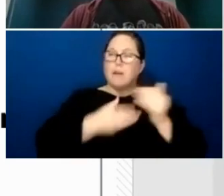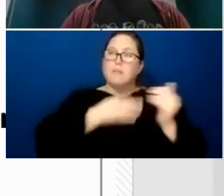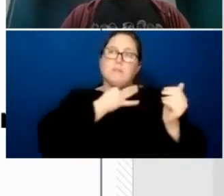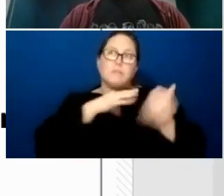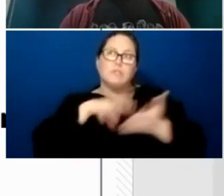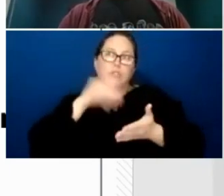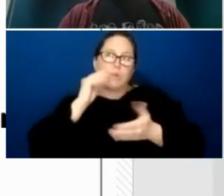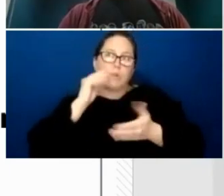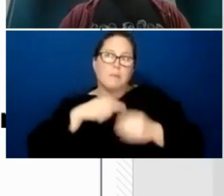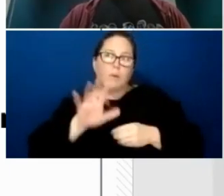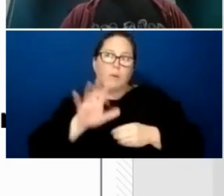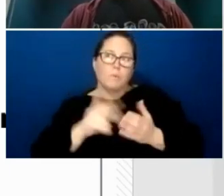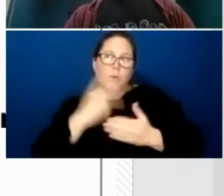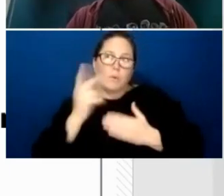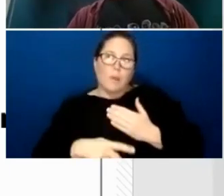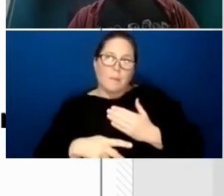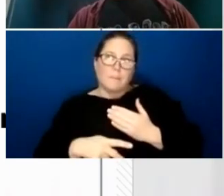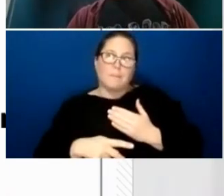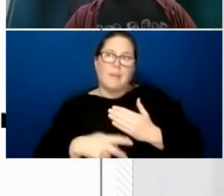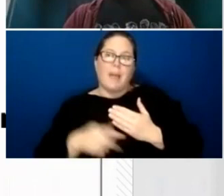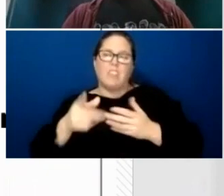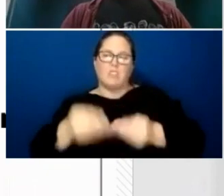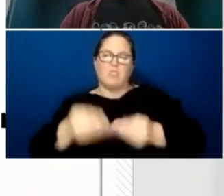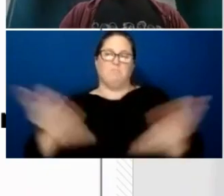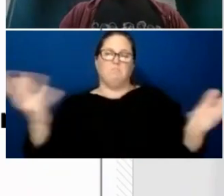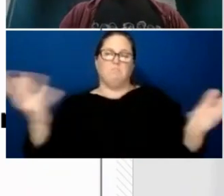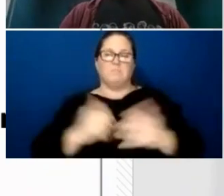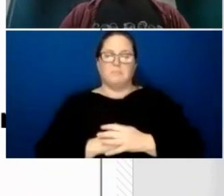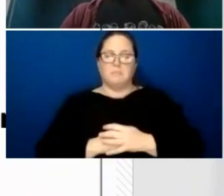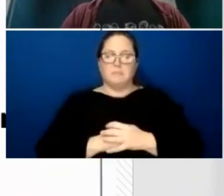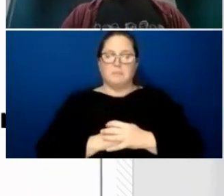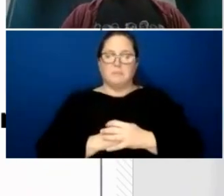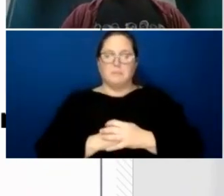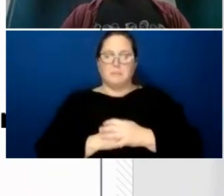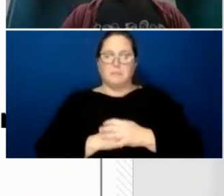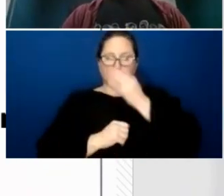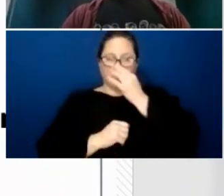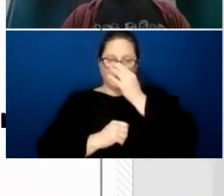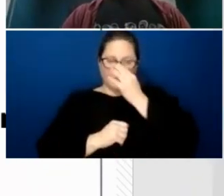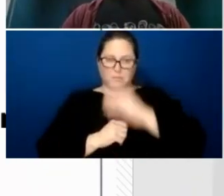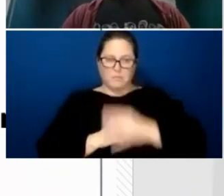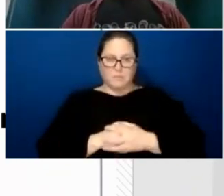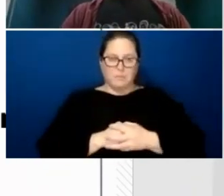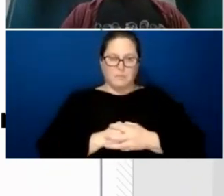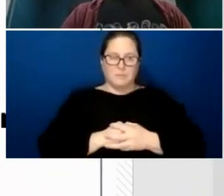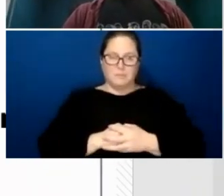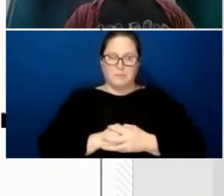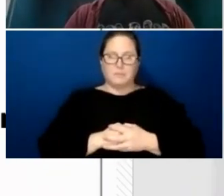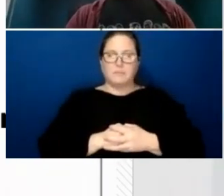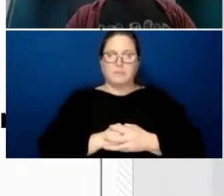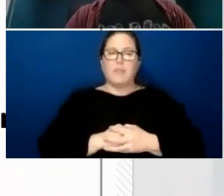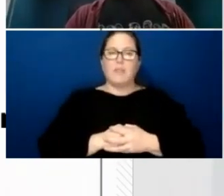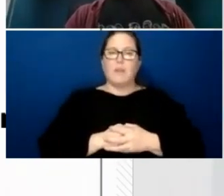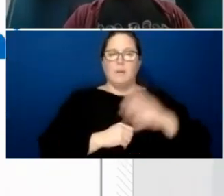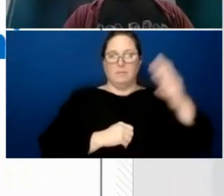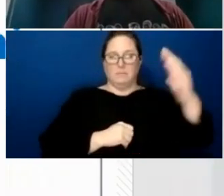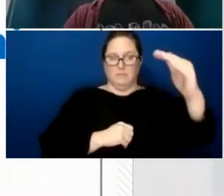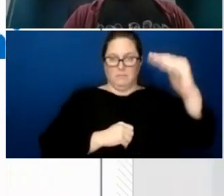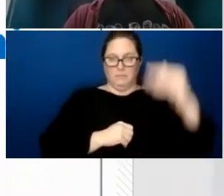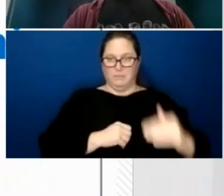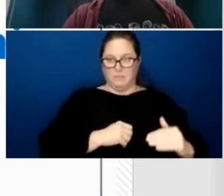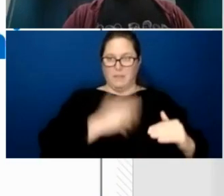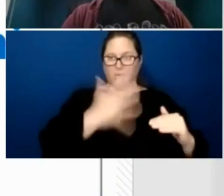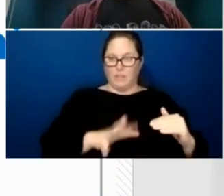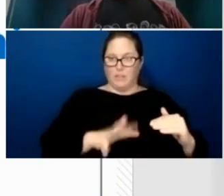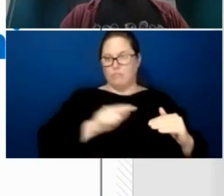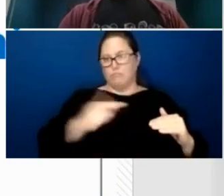pass it along. Okay. Continue to do that. I'm going to get to the next couple slides. We can get back to talking to Paul. Also, you're